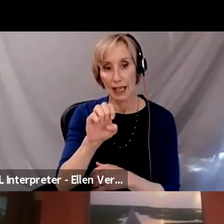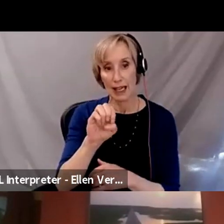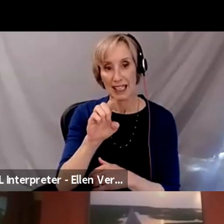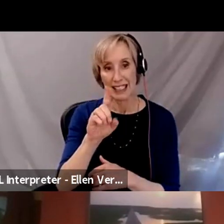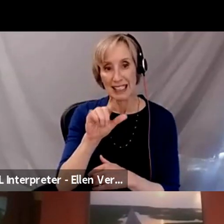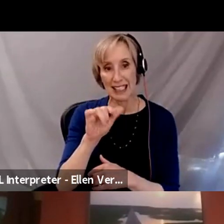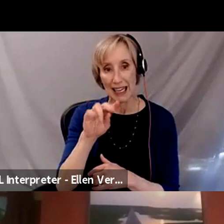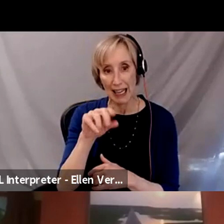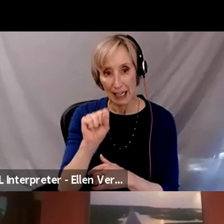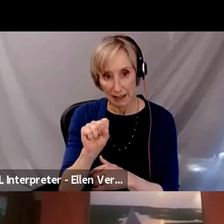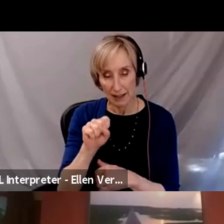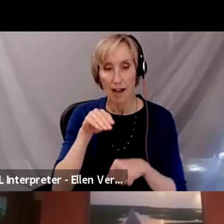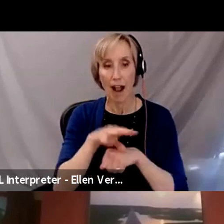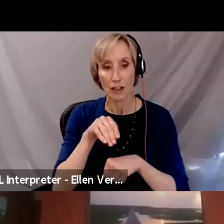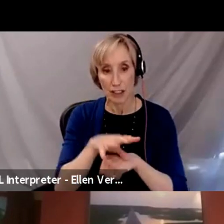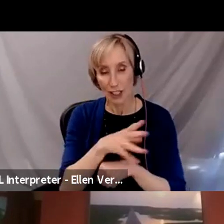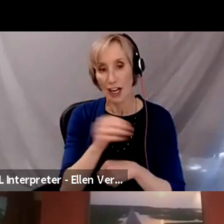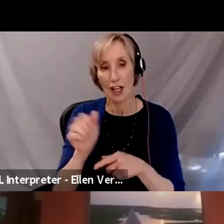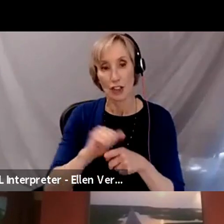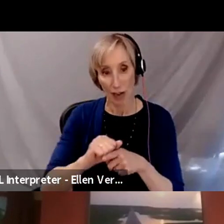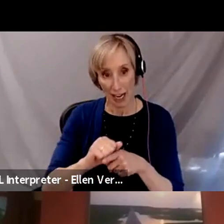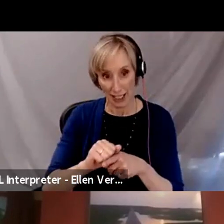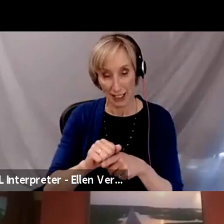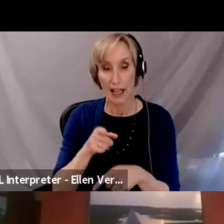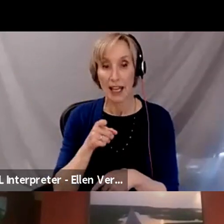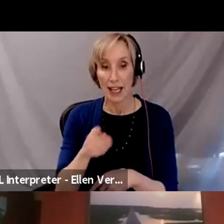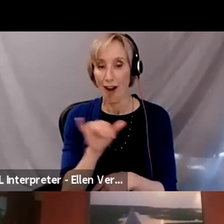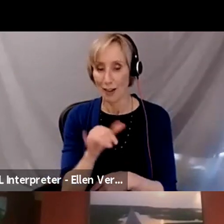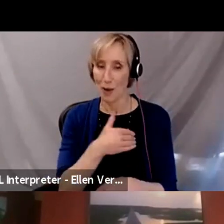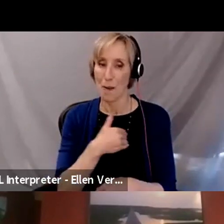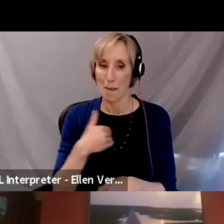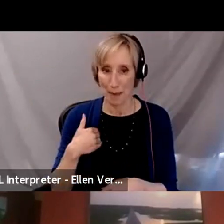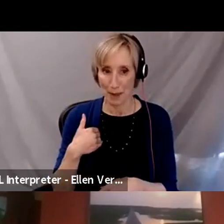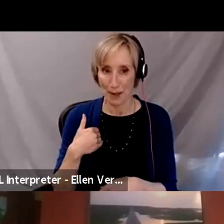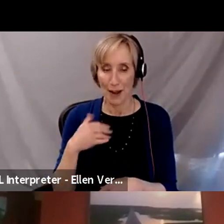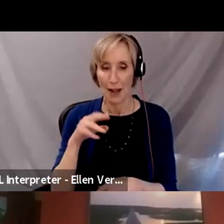Training. He is also a member of the NAMI Massachusetts Board of Directors.